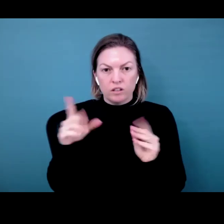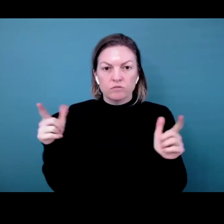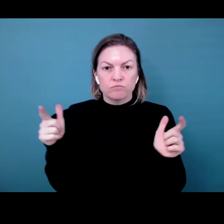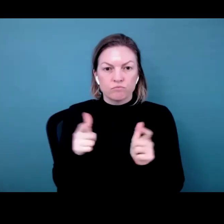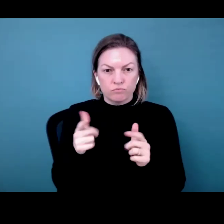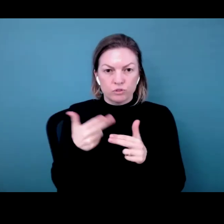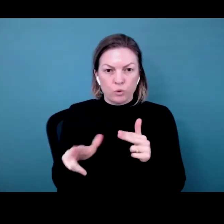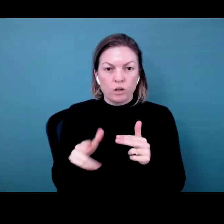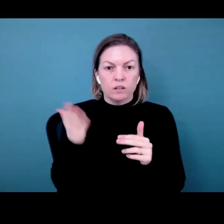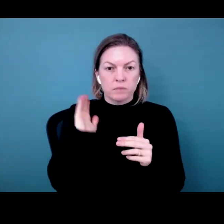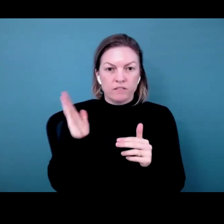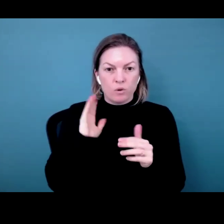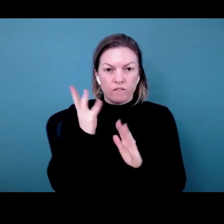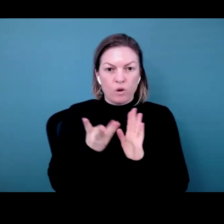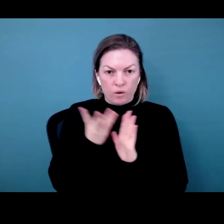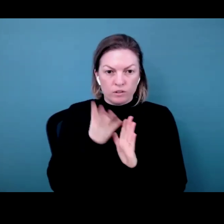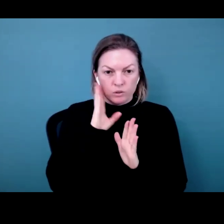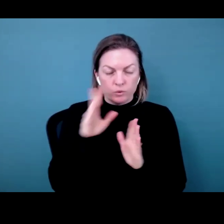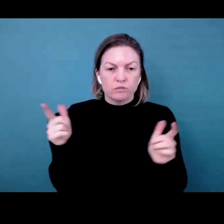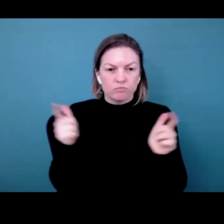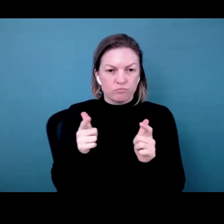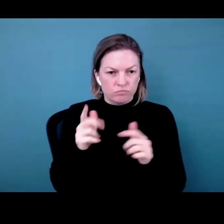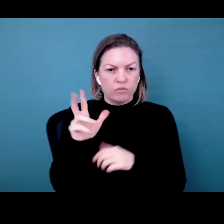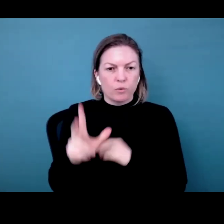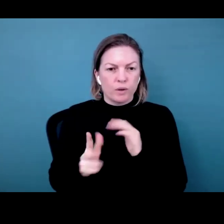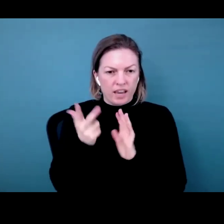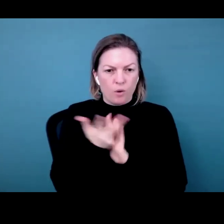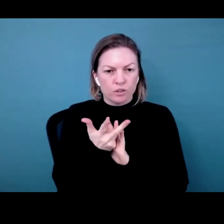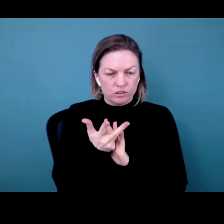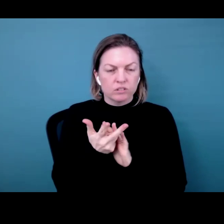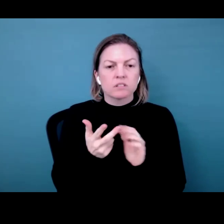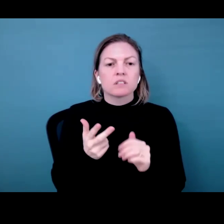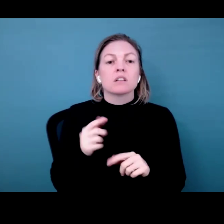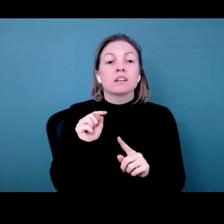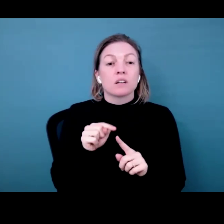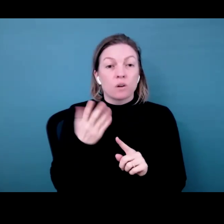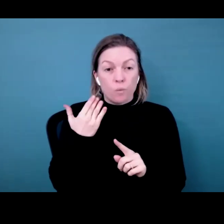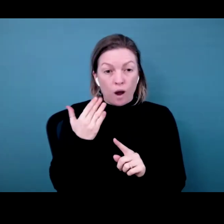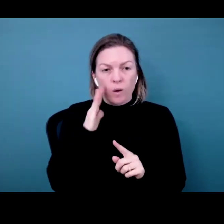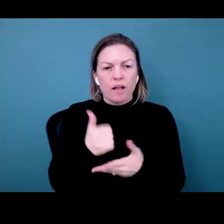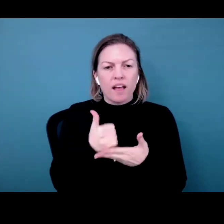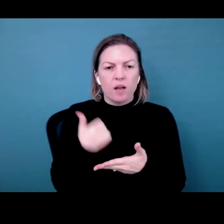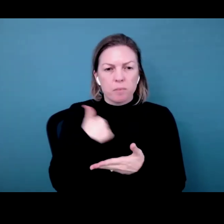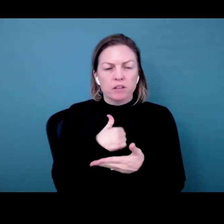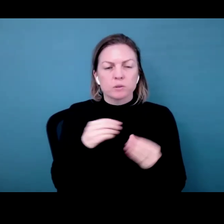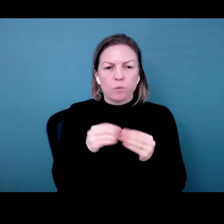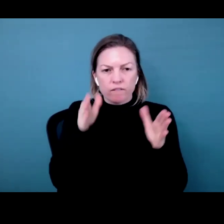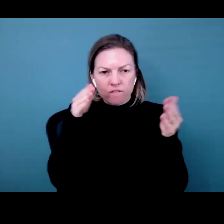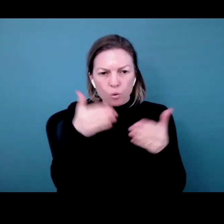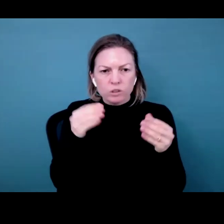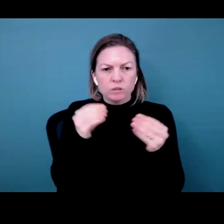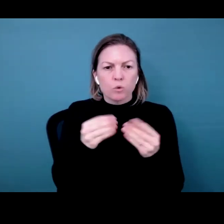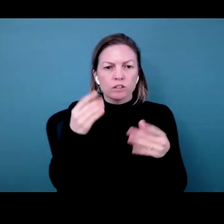from 4 hours to 3 hours. This adjustment will help us stay focused and efficient